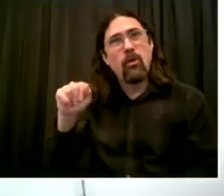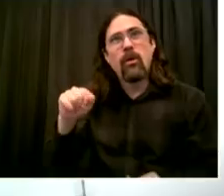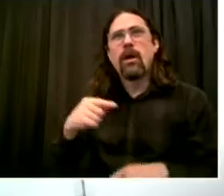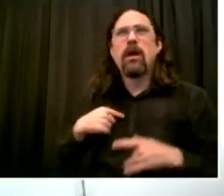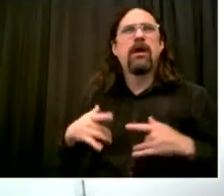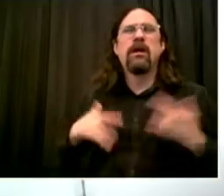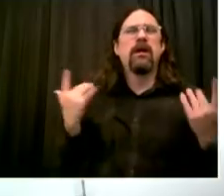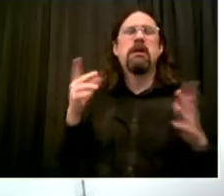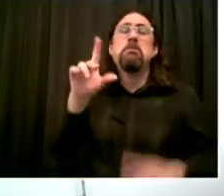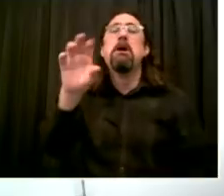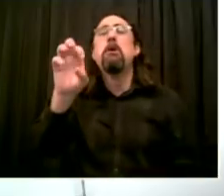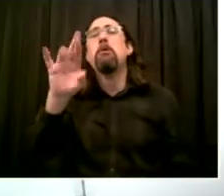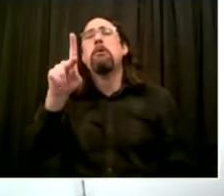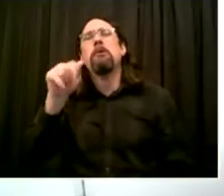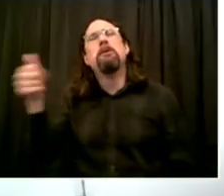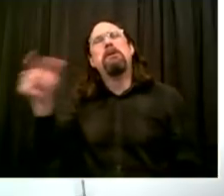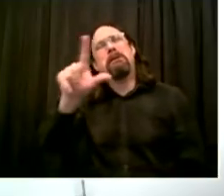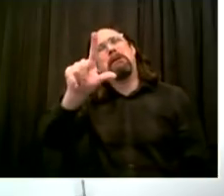us. Well,